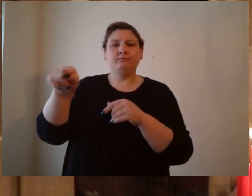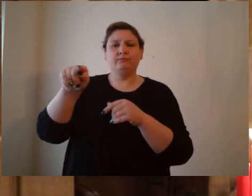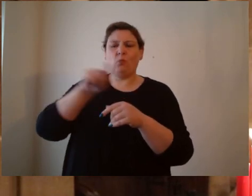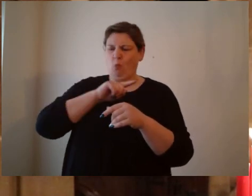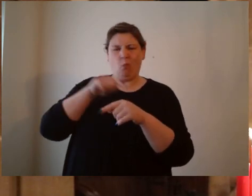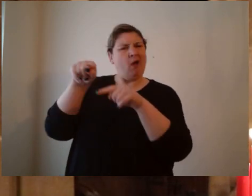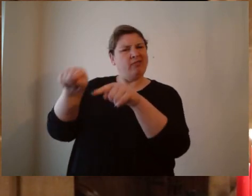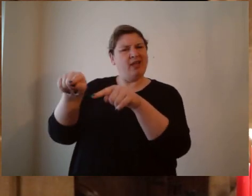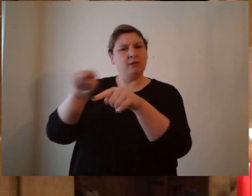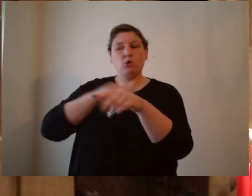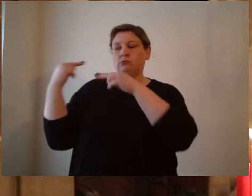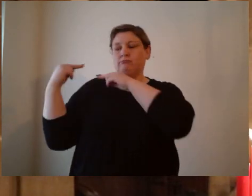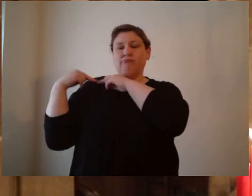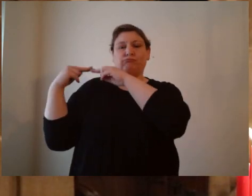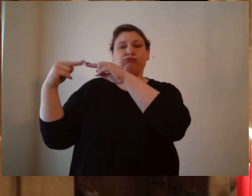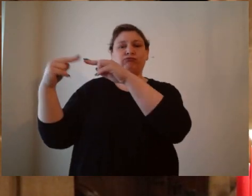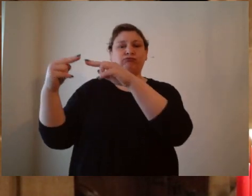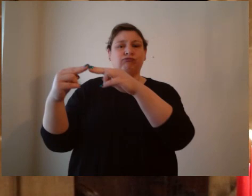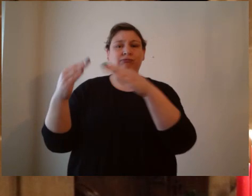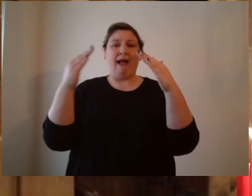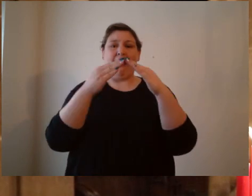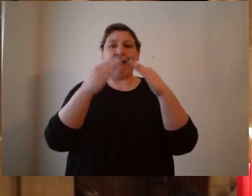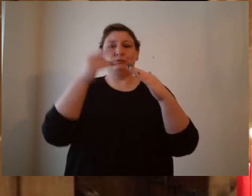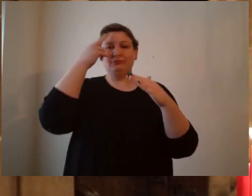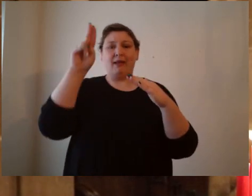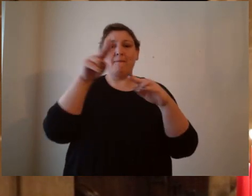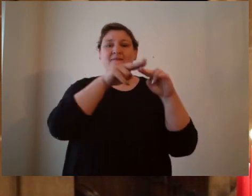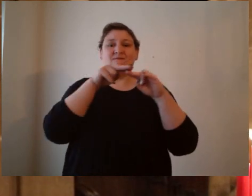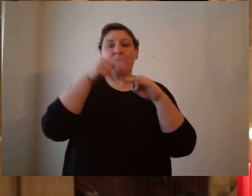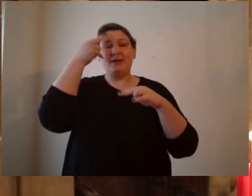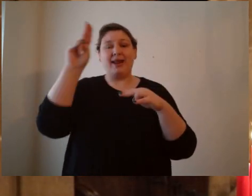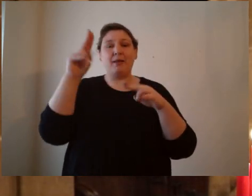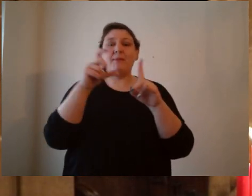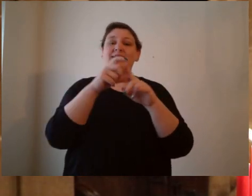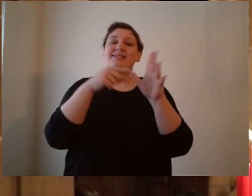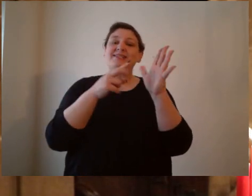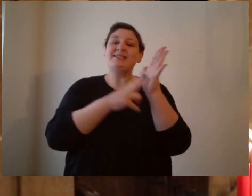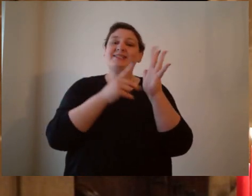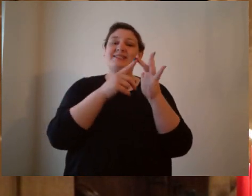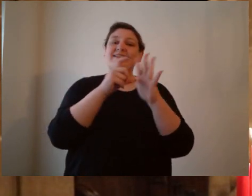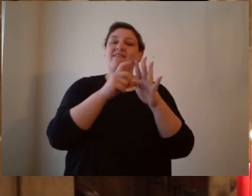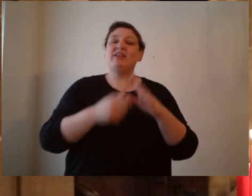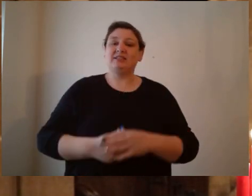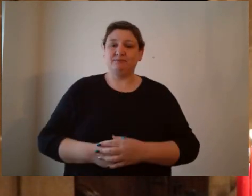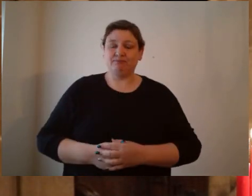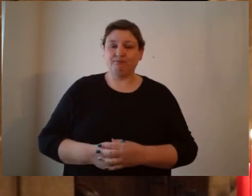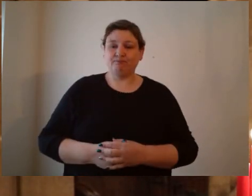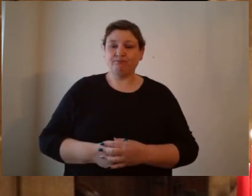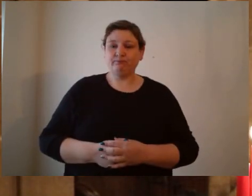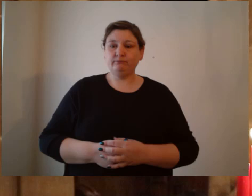because he was descended from the house and family of David.